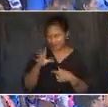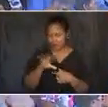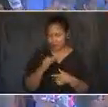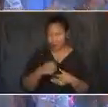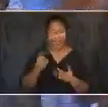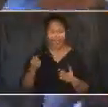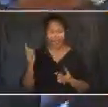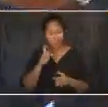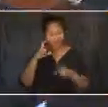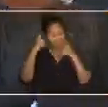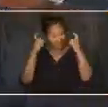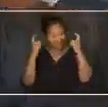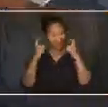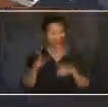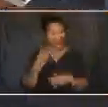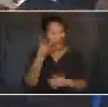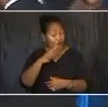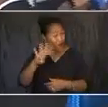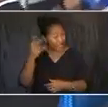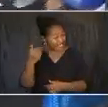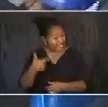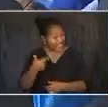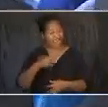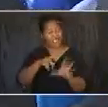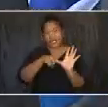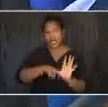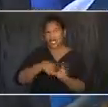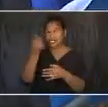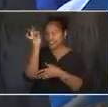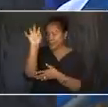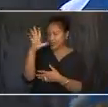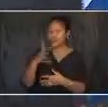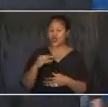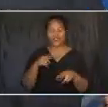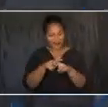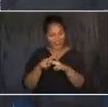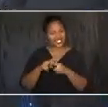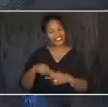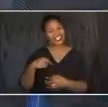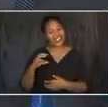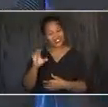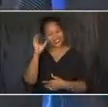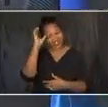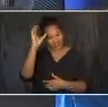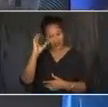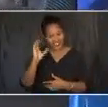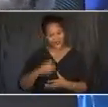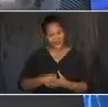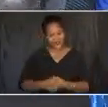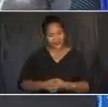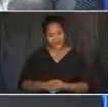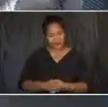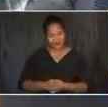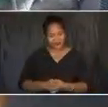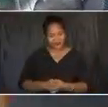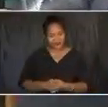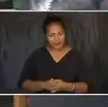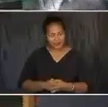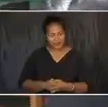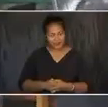maru takini kuwa na ka pasa ko bulu bitu ni ambaki ni tunga lali ni nonda vanua lo mani wako biti.